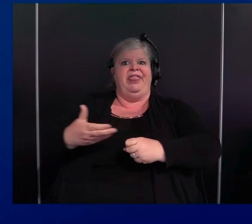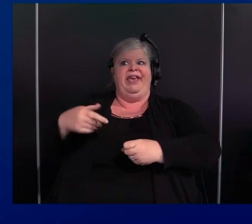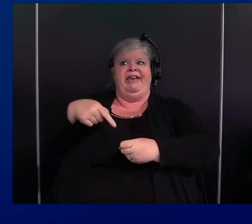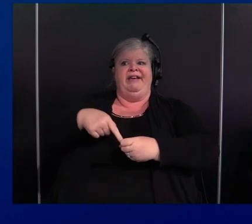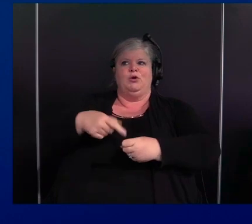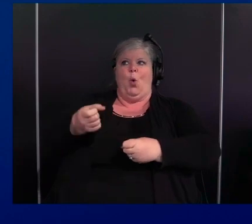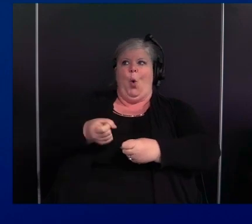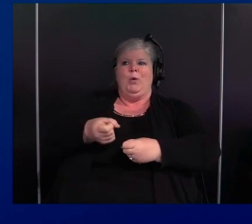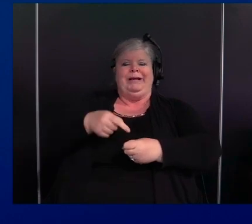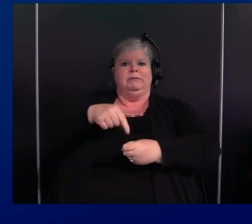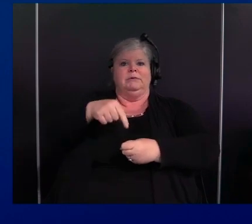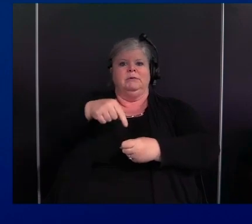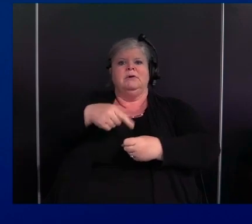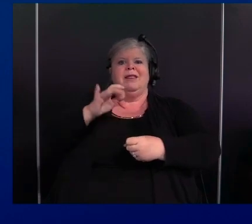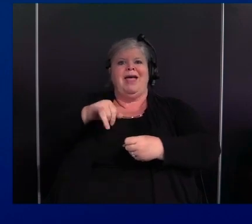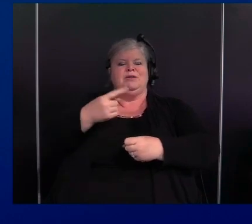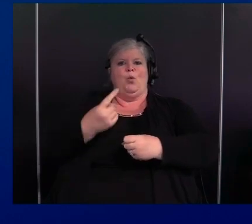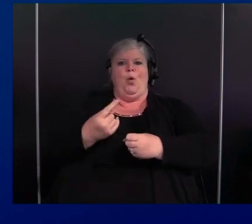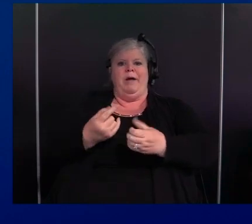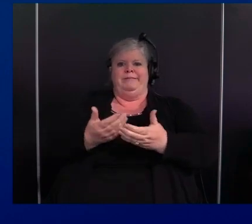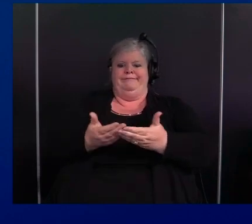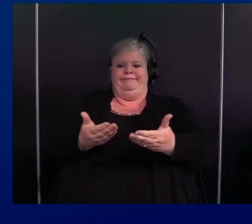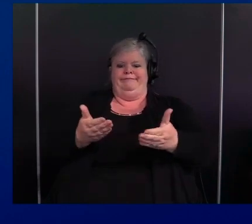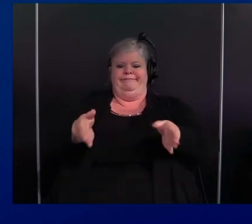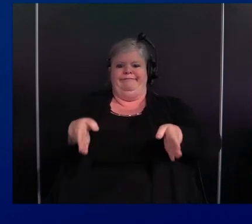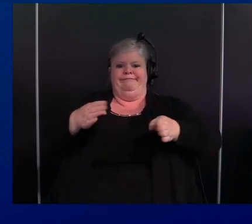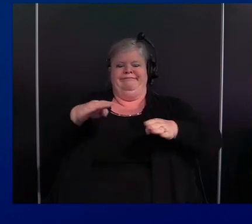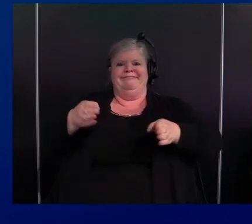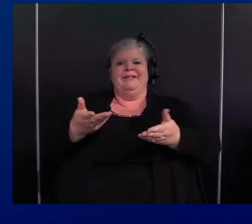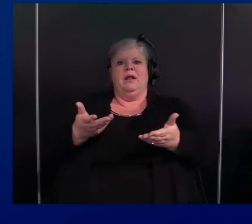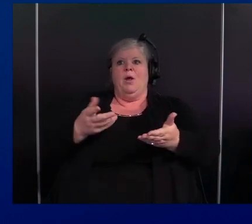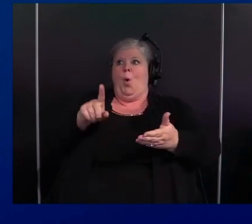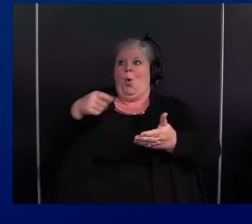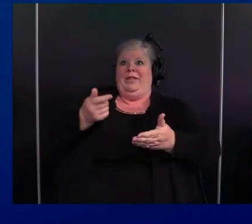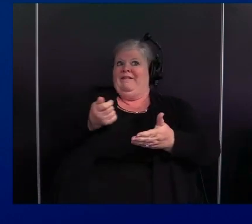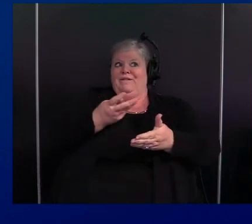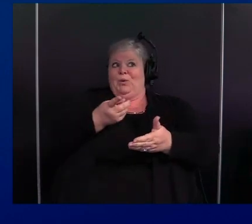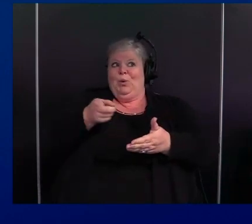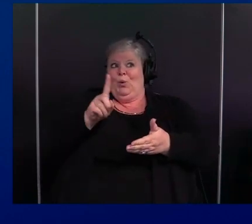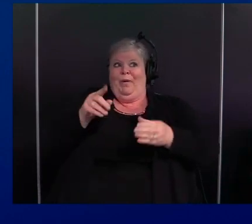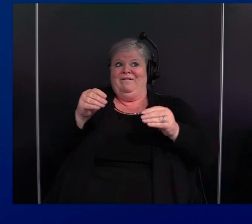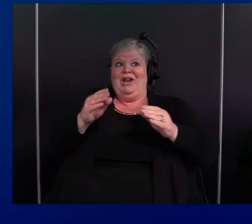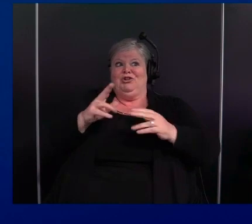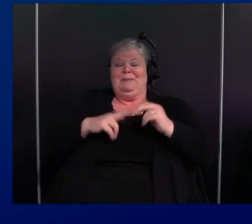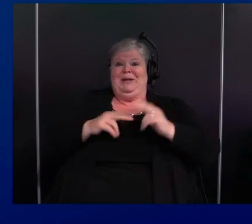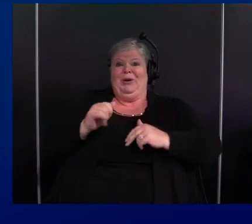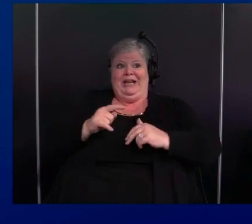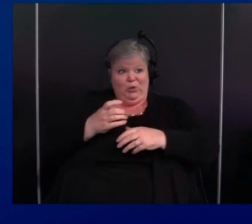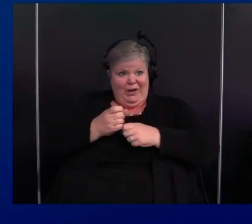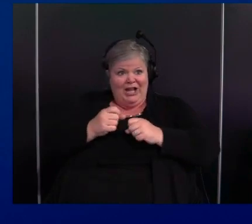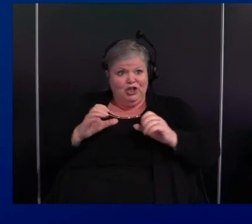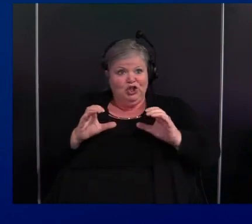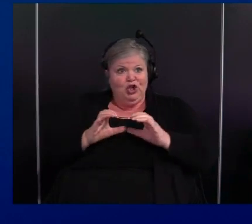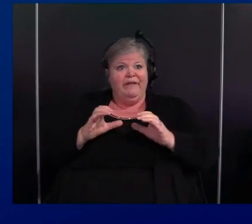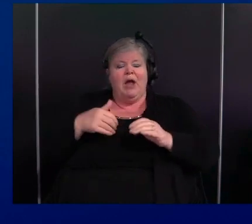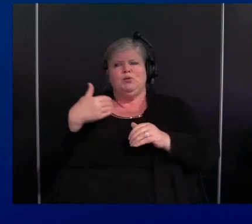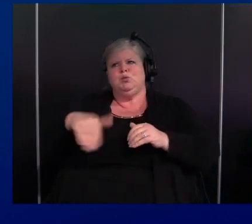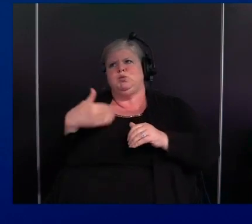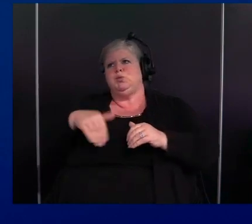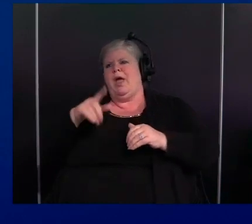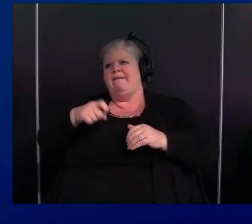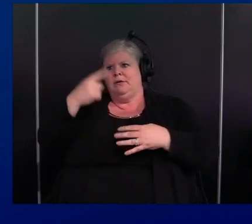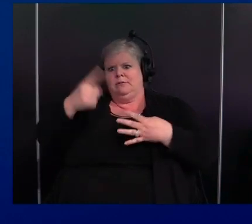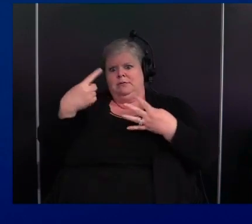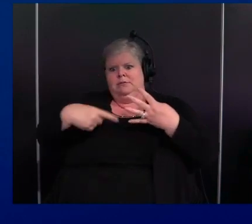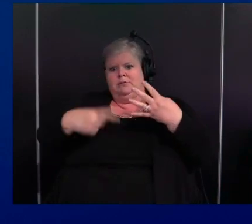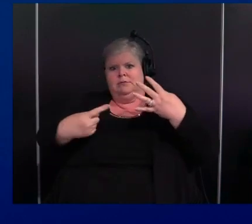And it's, there are only a handful of vendors that build them. And by the way, to get those things certified, you got to jump through a ton of hoops.